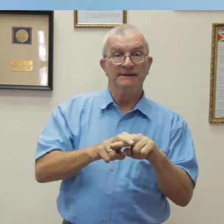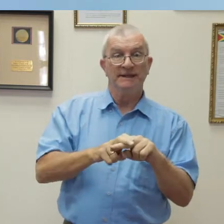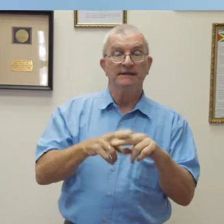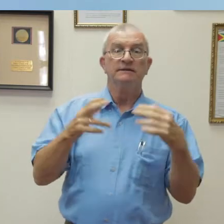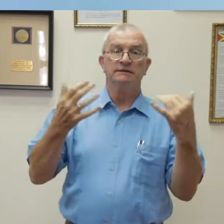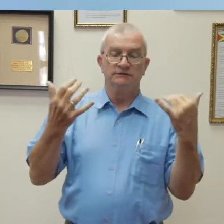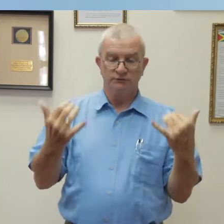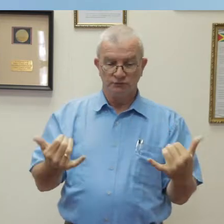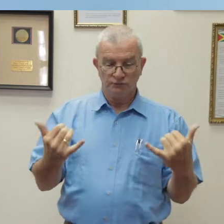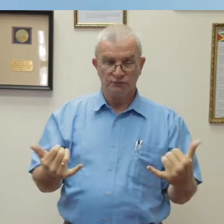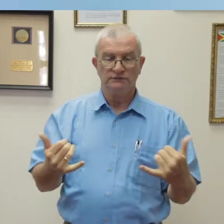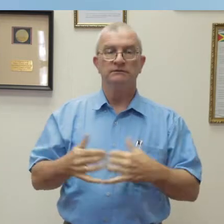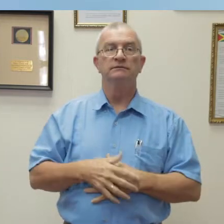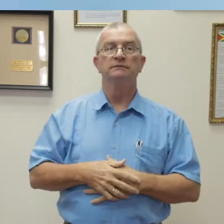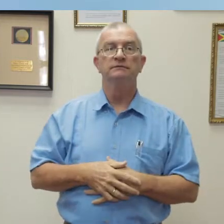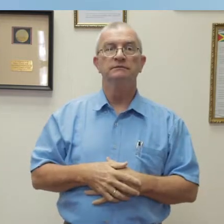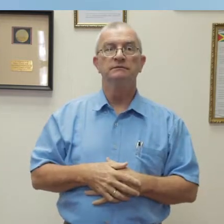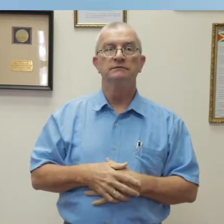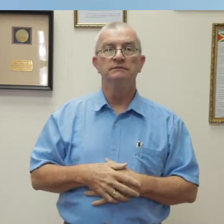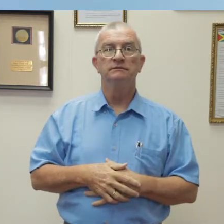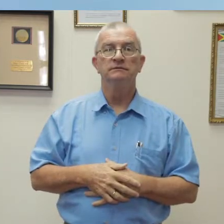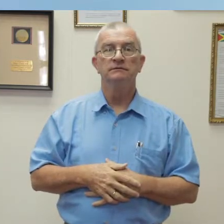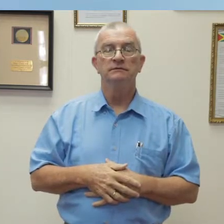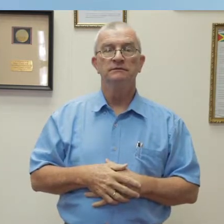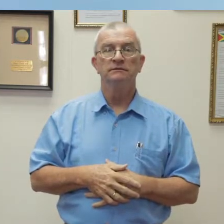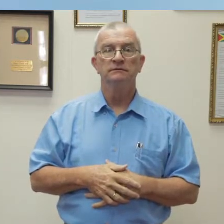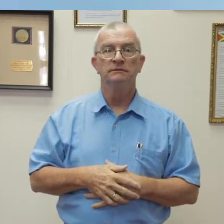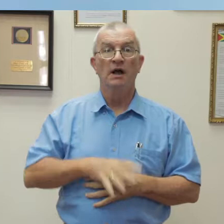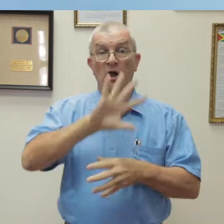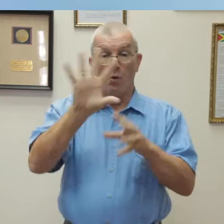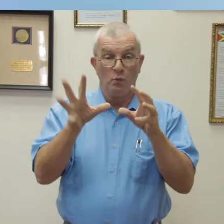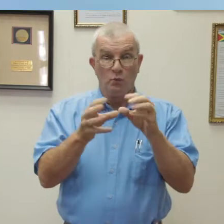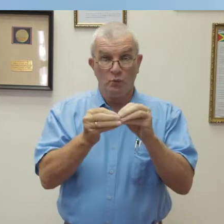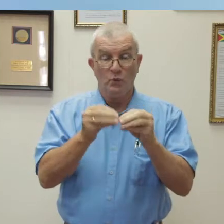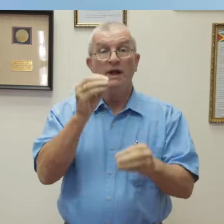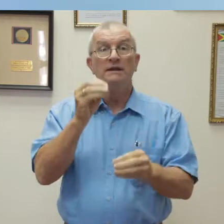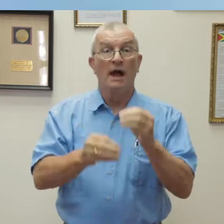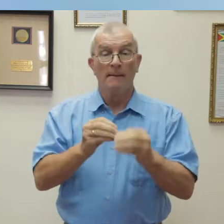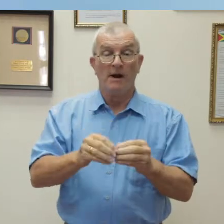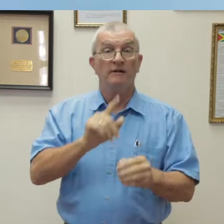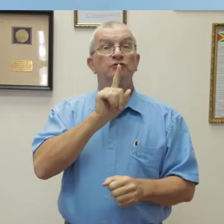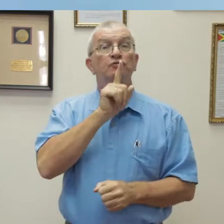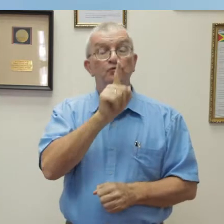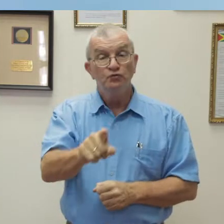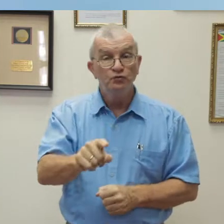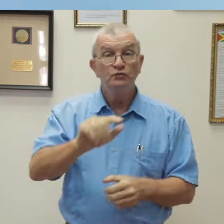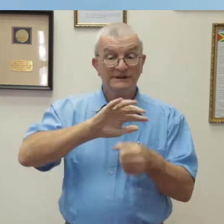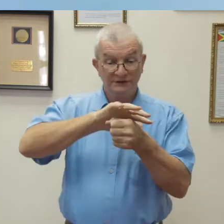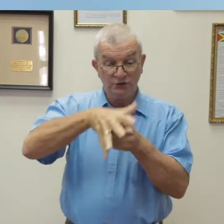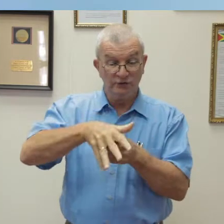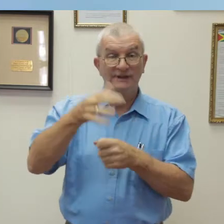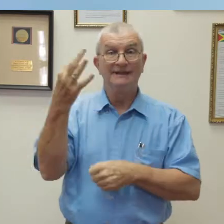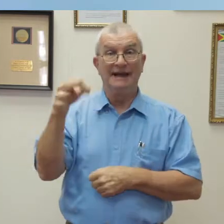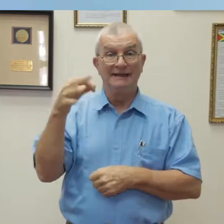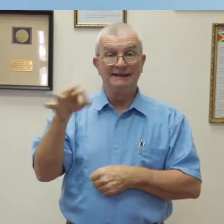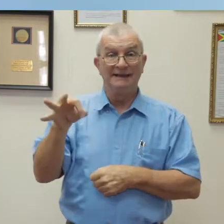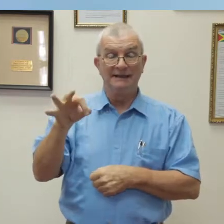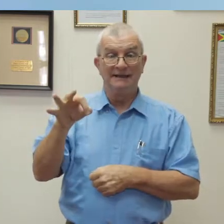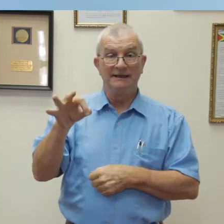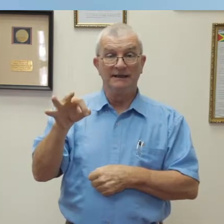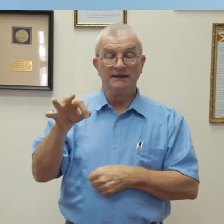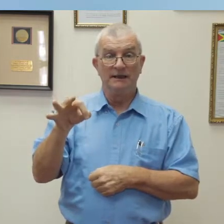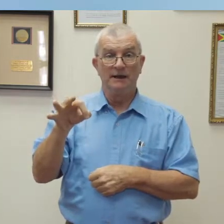in Guyana. The total number of confirmed cases of COVID-19 is